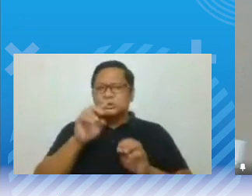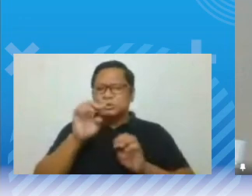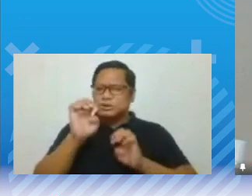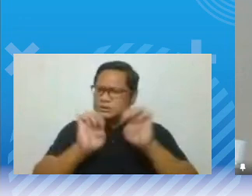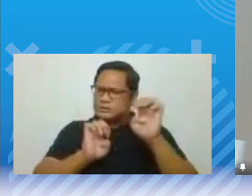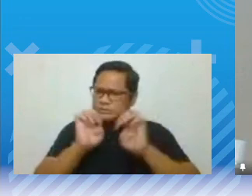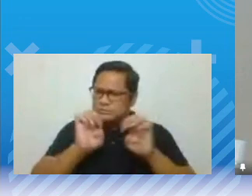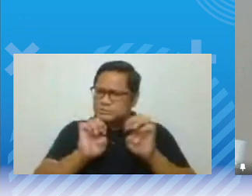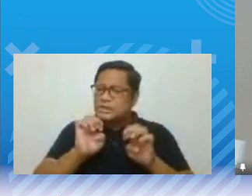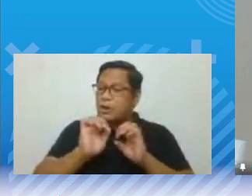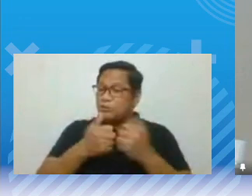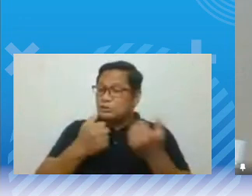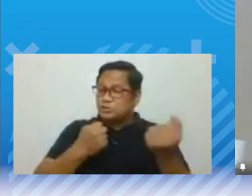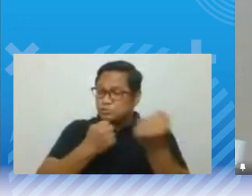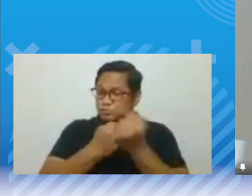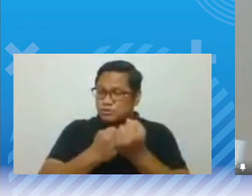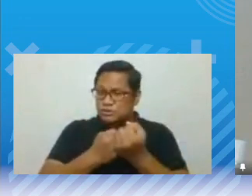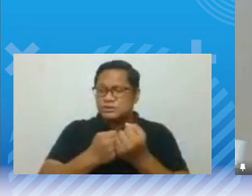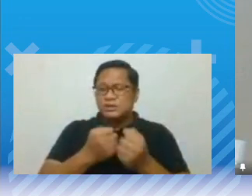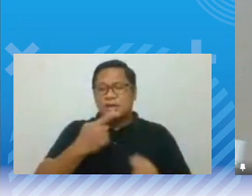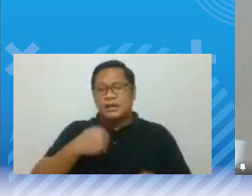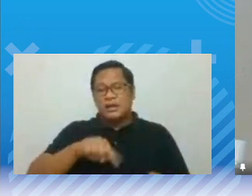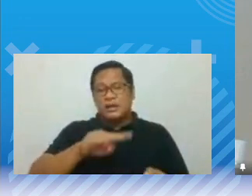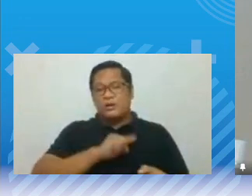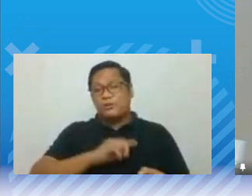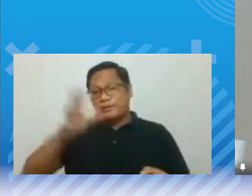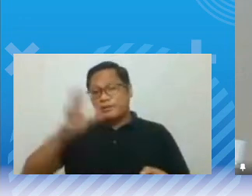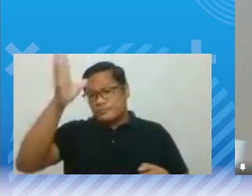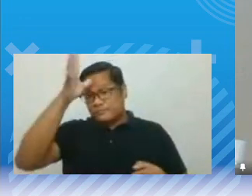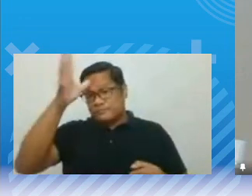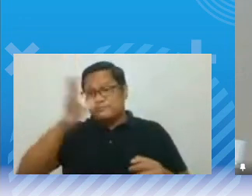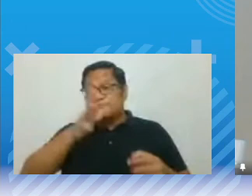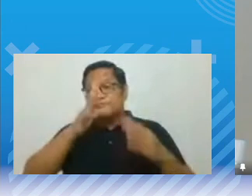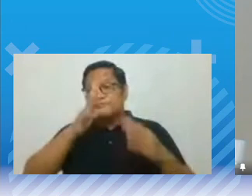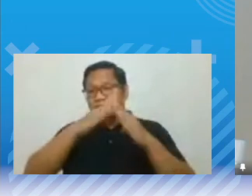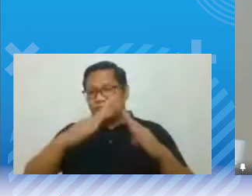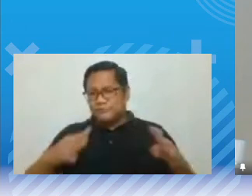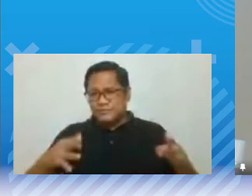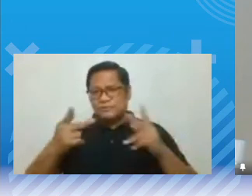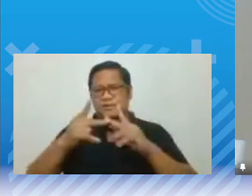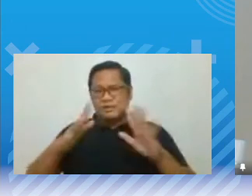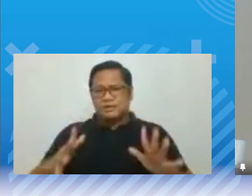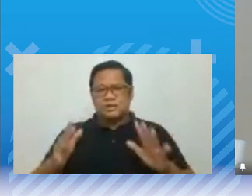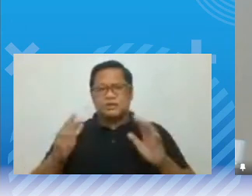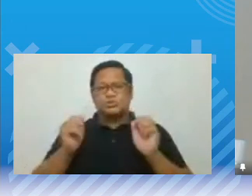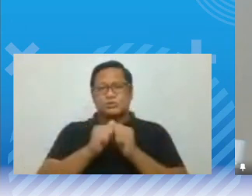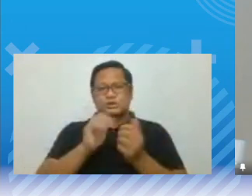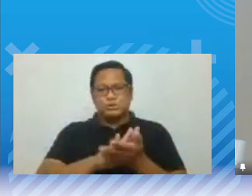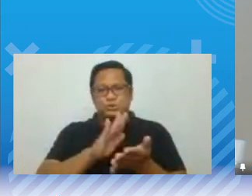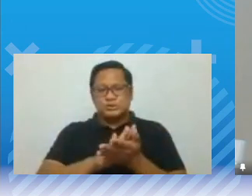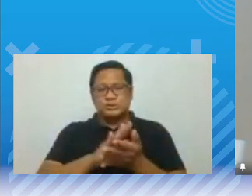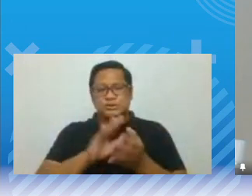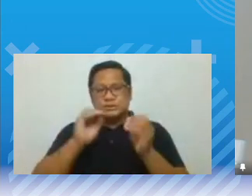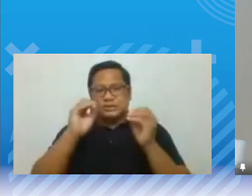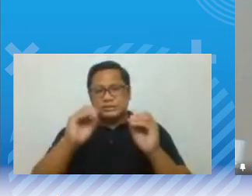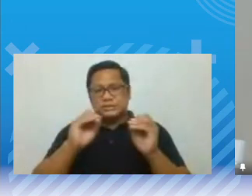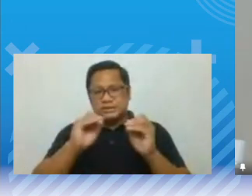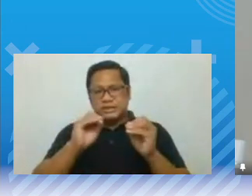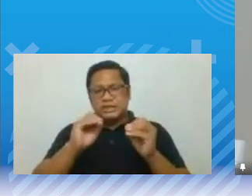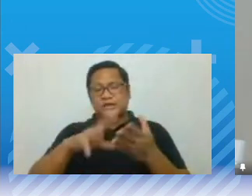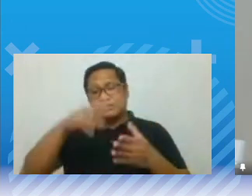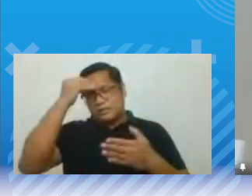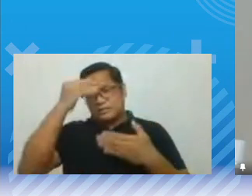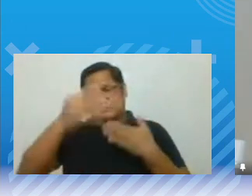support our household as they partner with our schools in the teaching and learning process of our children. So yun lang po.